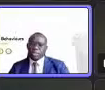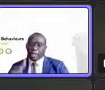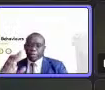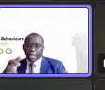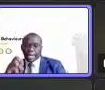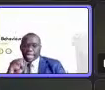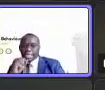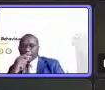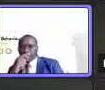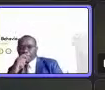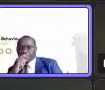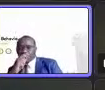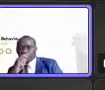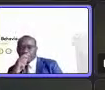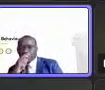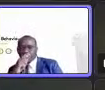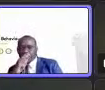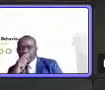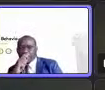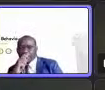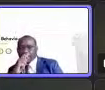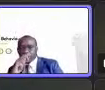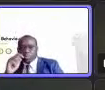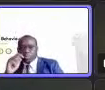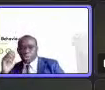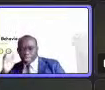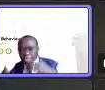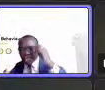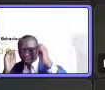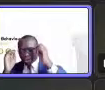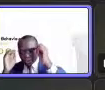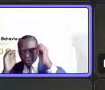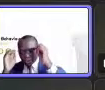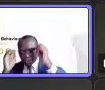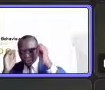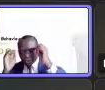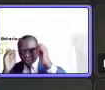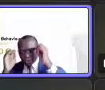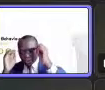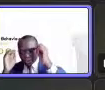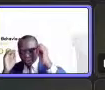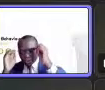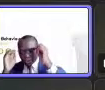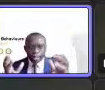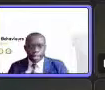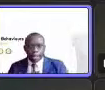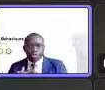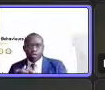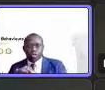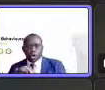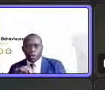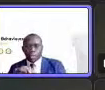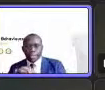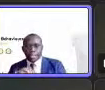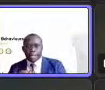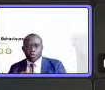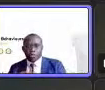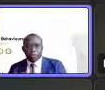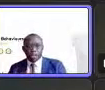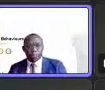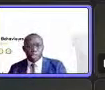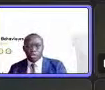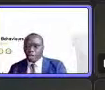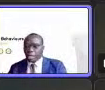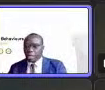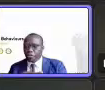such. So the very last, I will just mention two models that have actually come to fore in terms